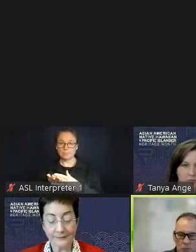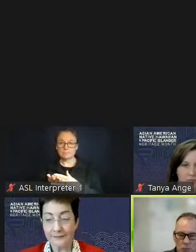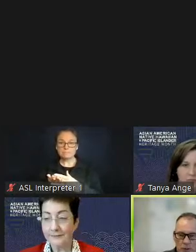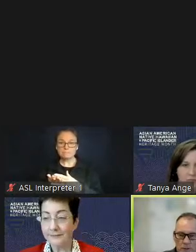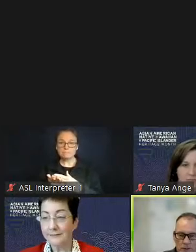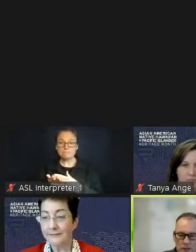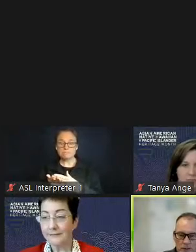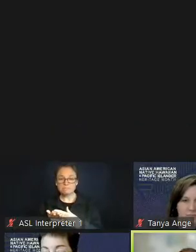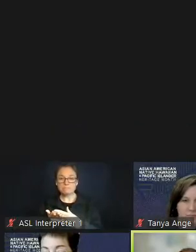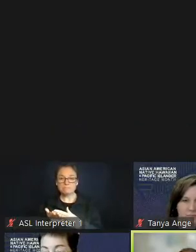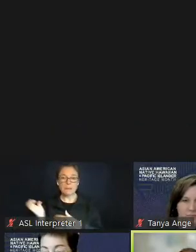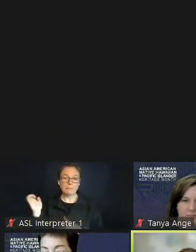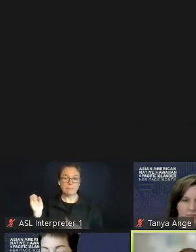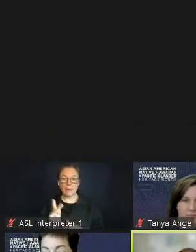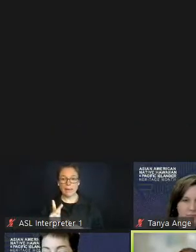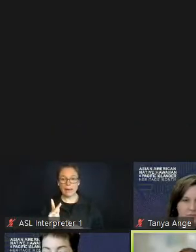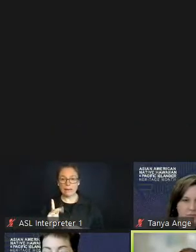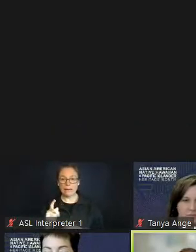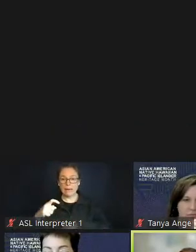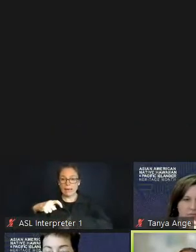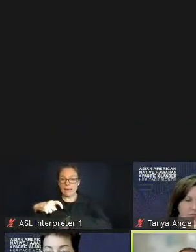And we will reconvene at